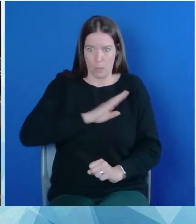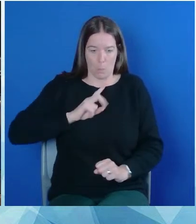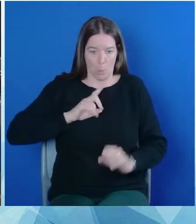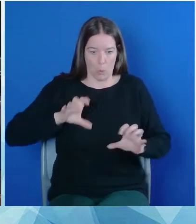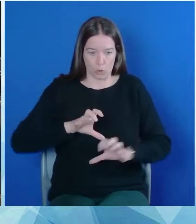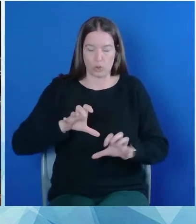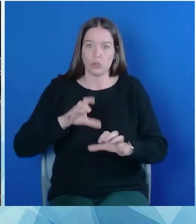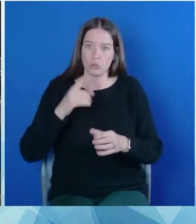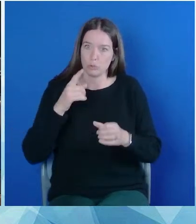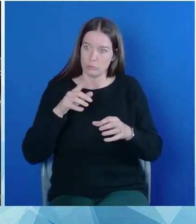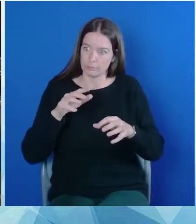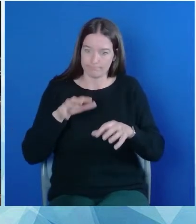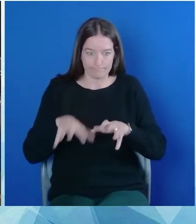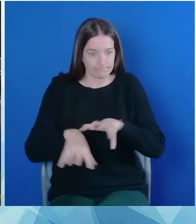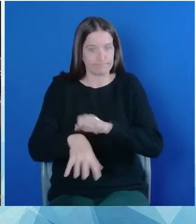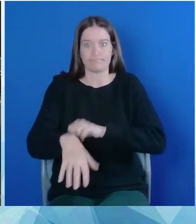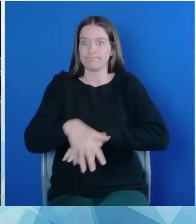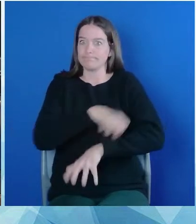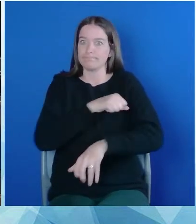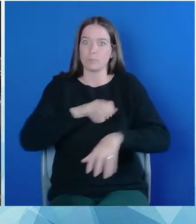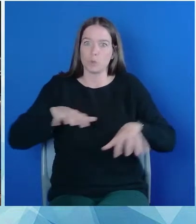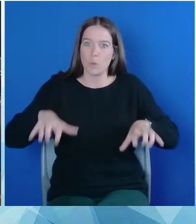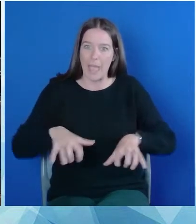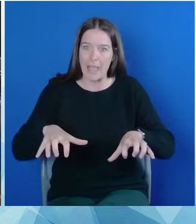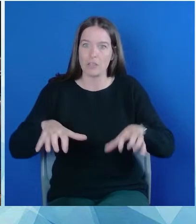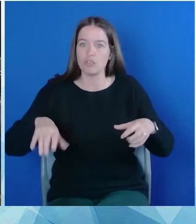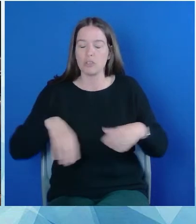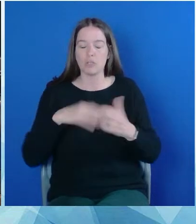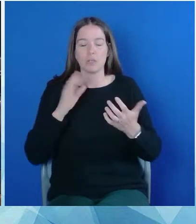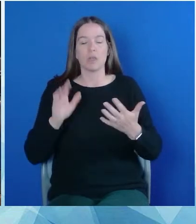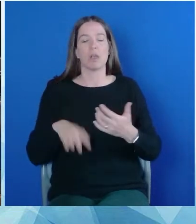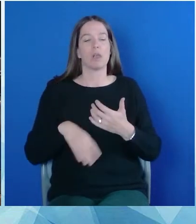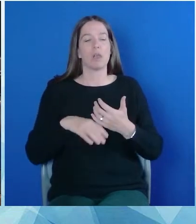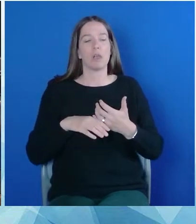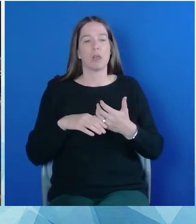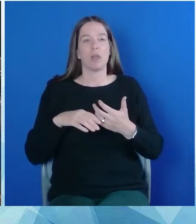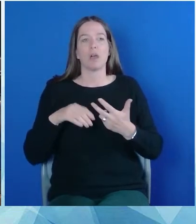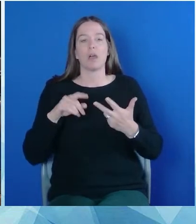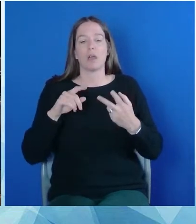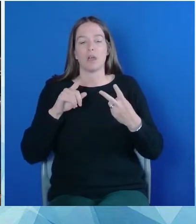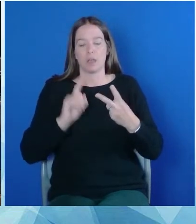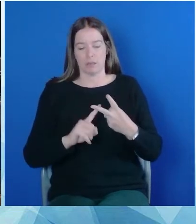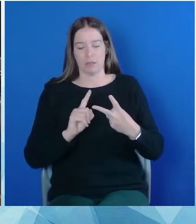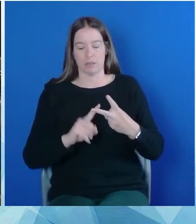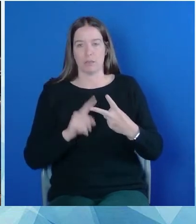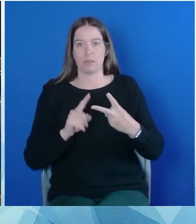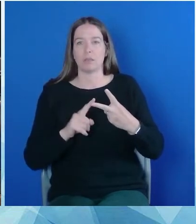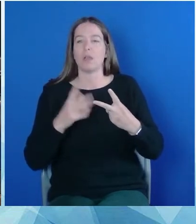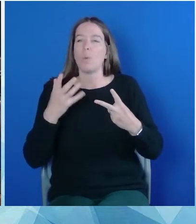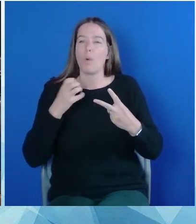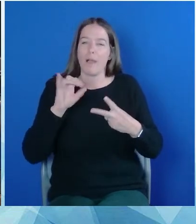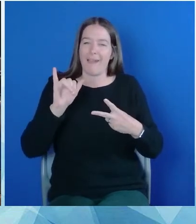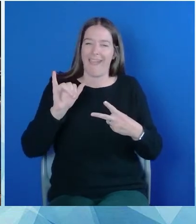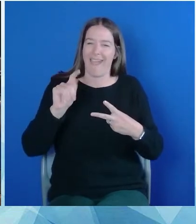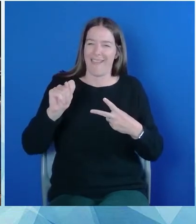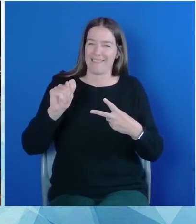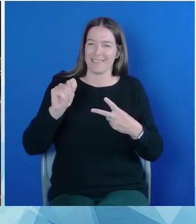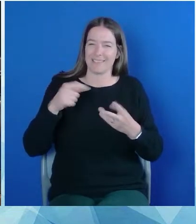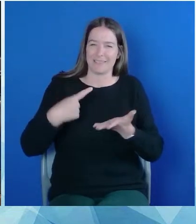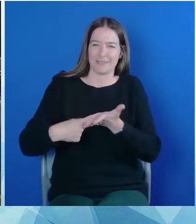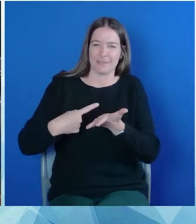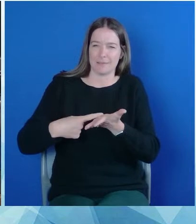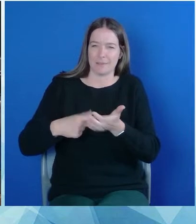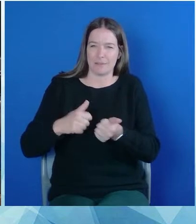And then the other thing I'd like to maybe have the IT services talk to us about a little bit